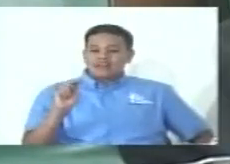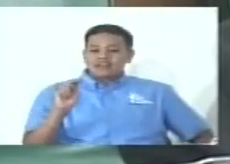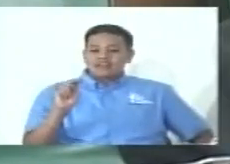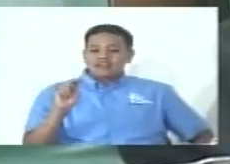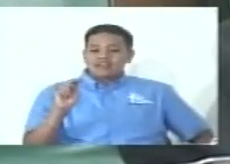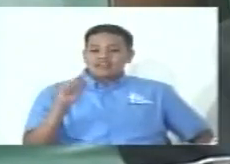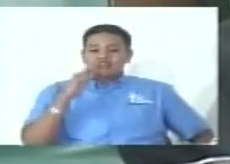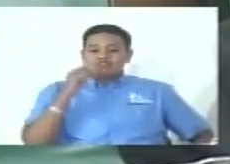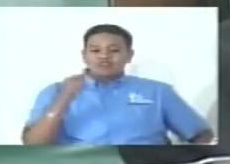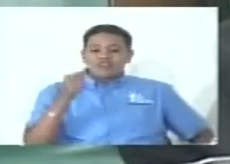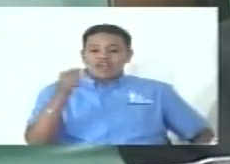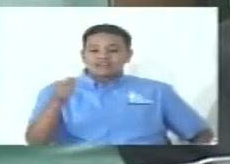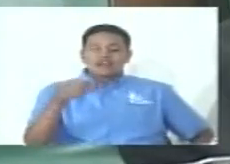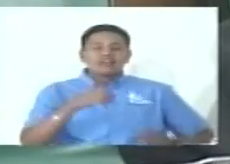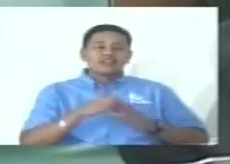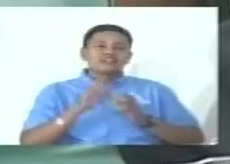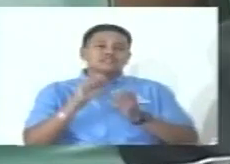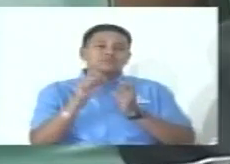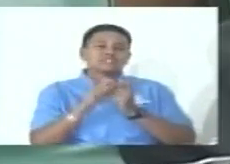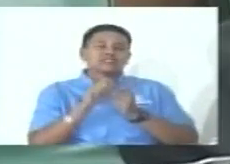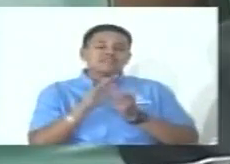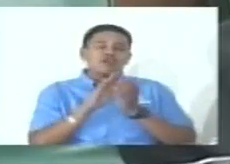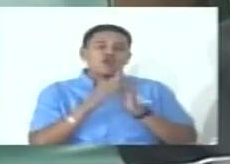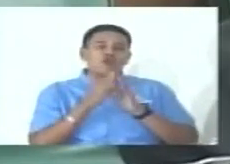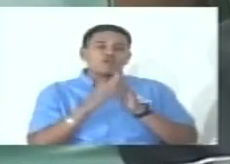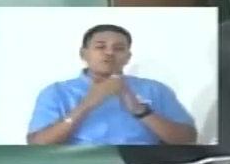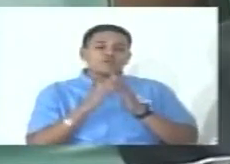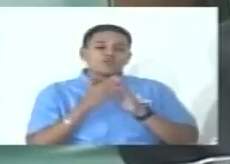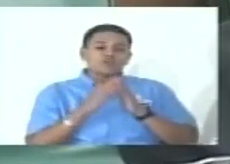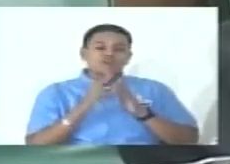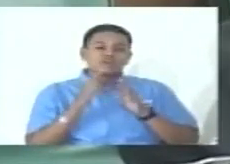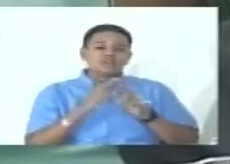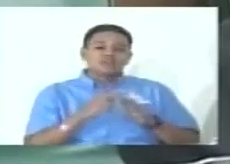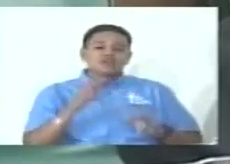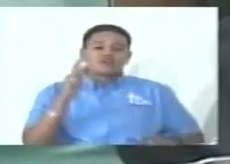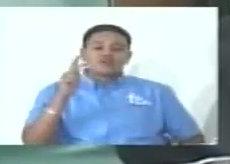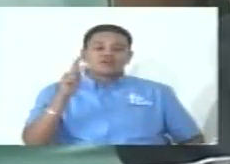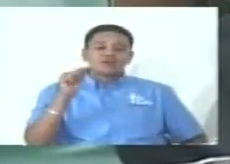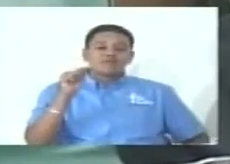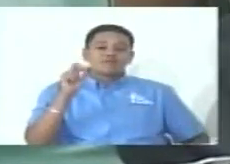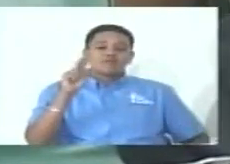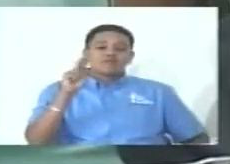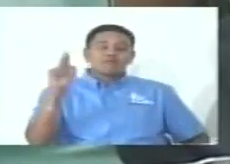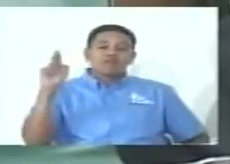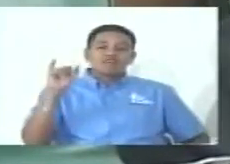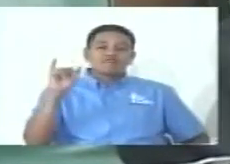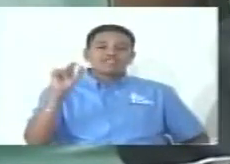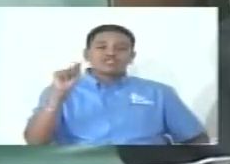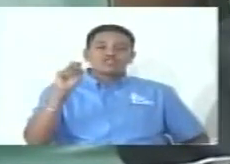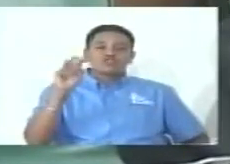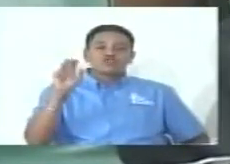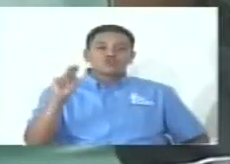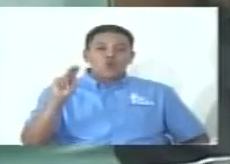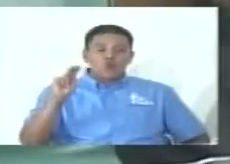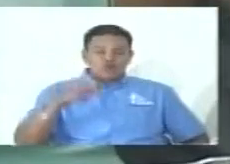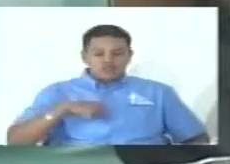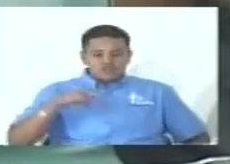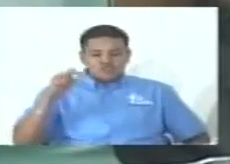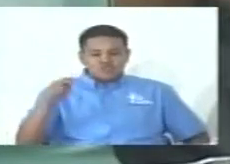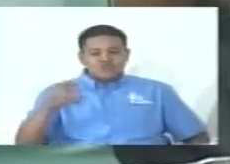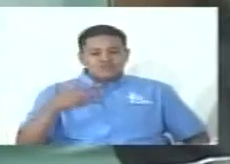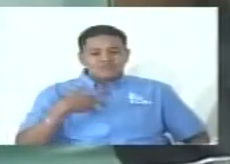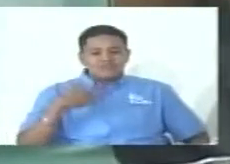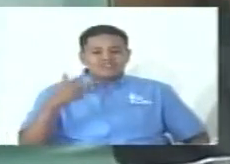a community Senator Skeffrey called Paritown. And so I was